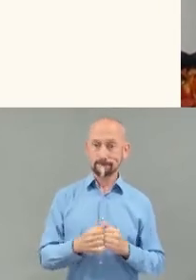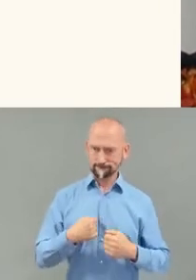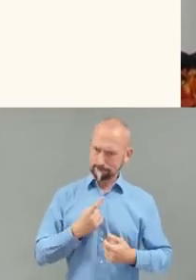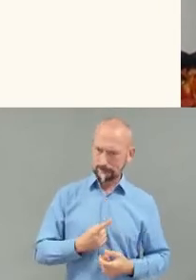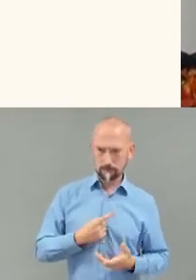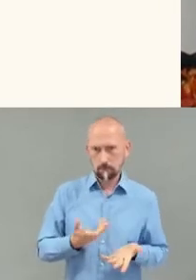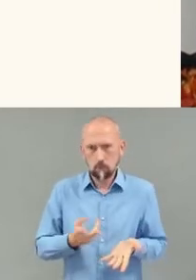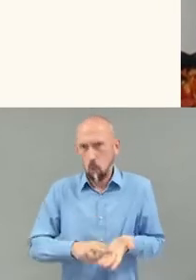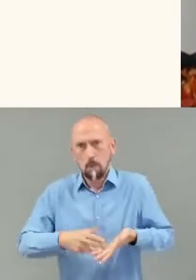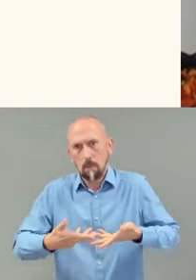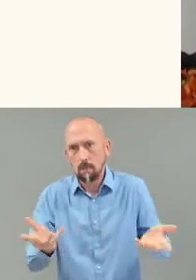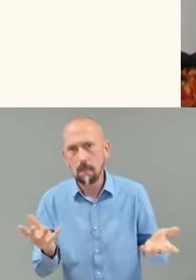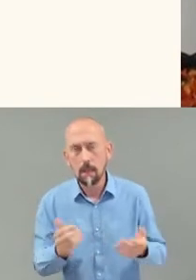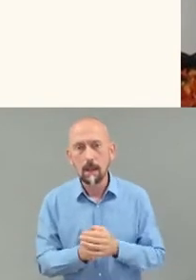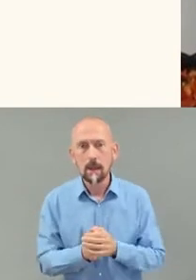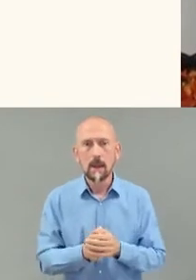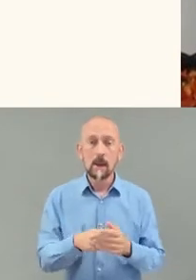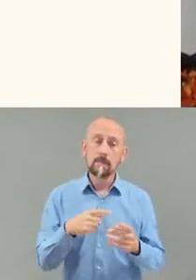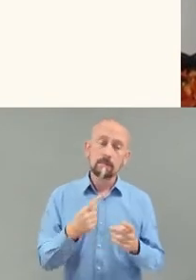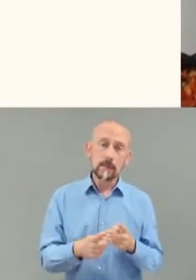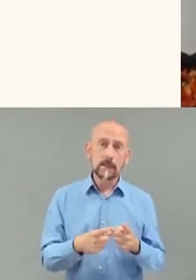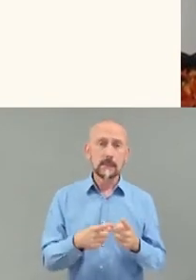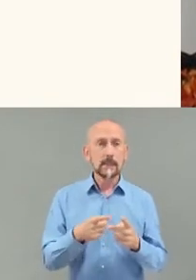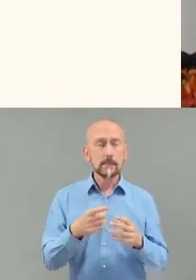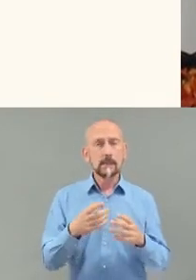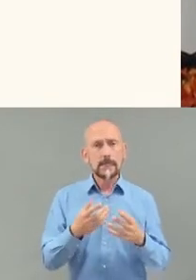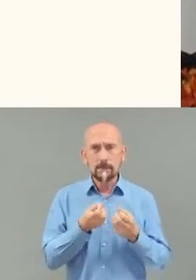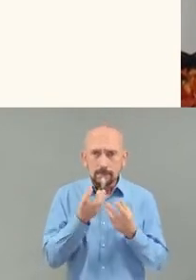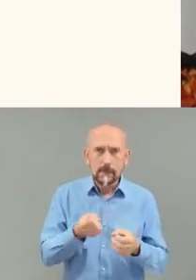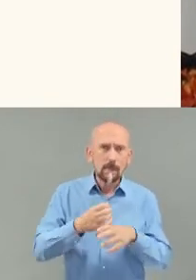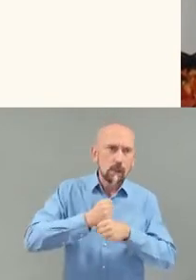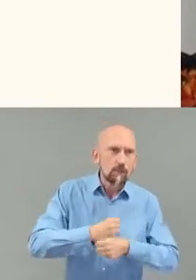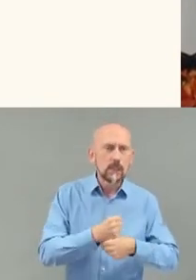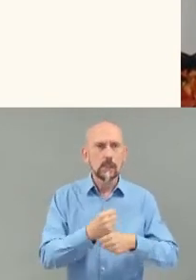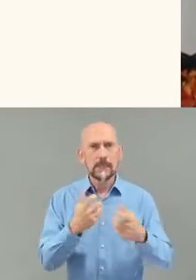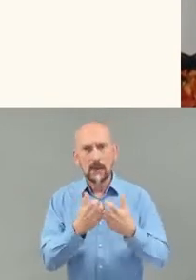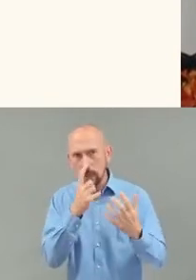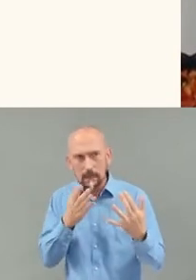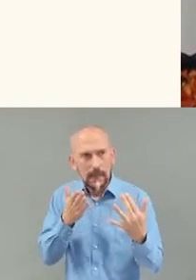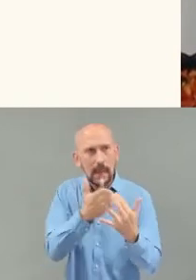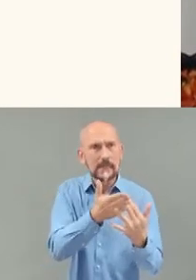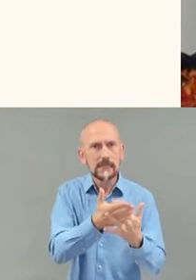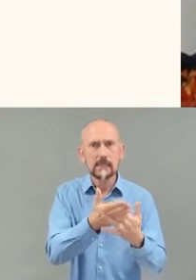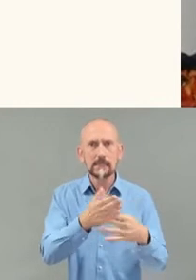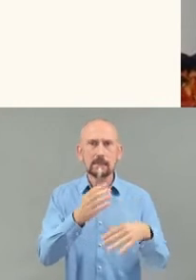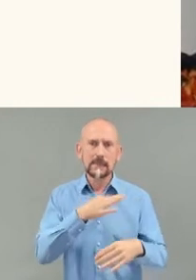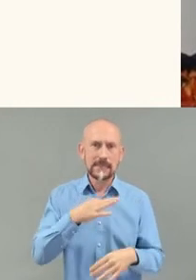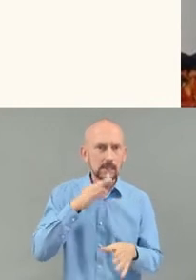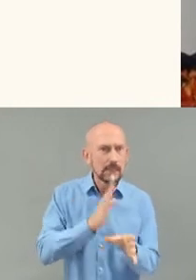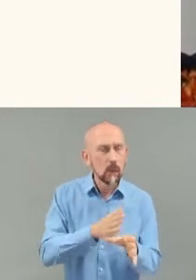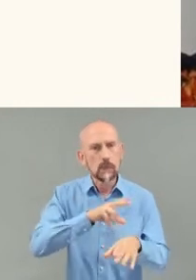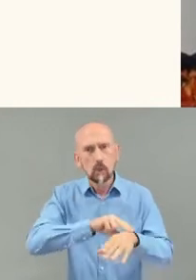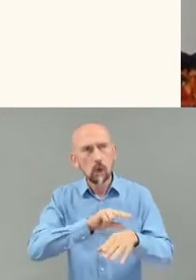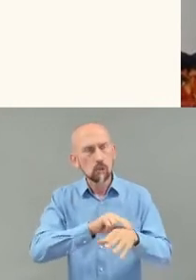Particularly the emotions of frustrations around the challenges of getting into the doctorate program. We have found community